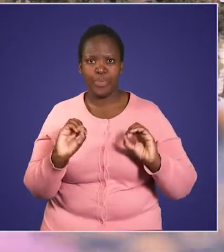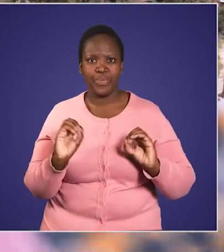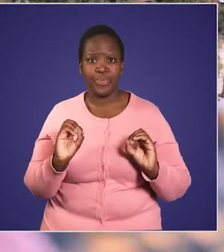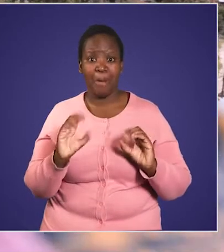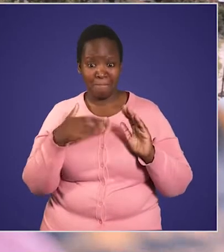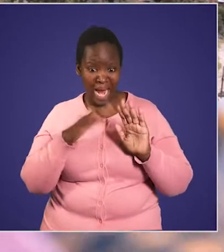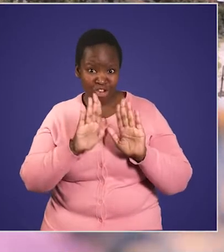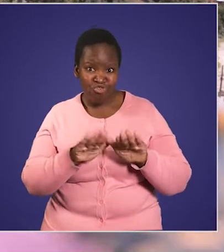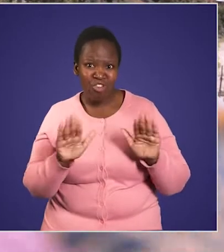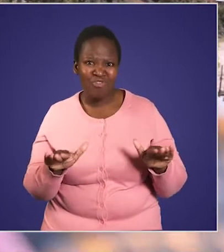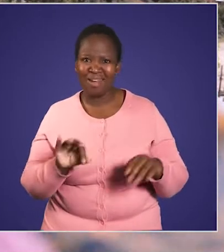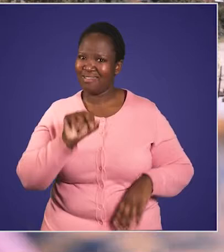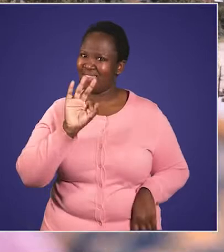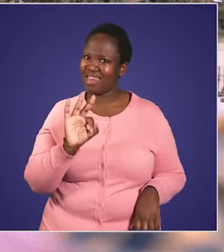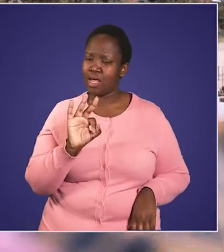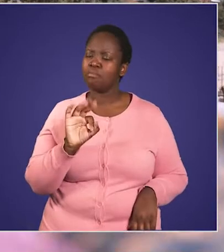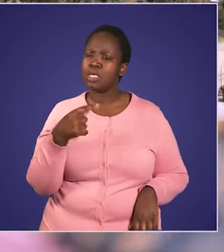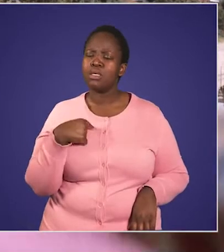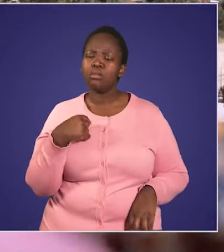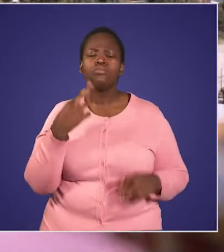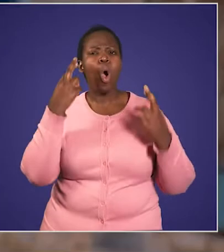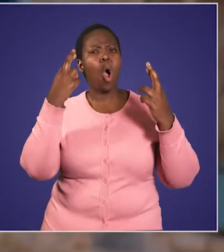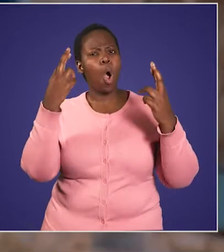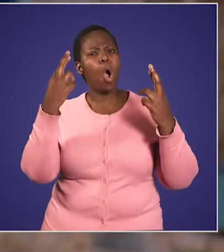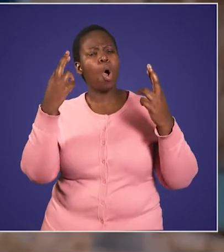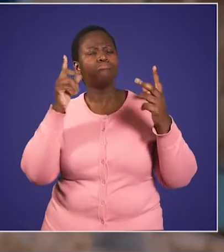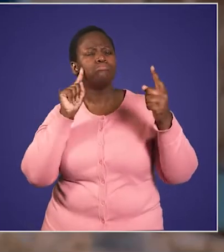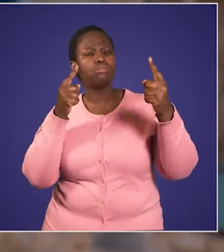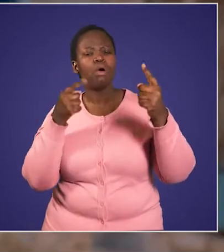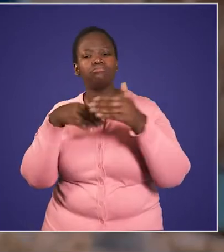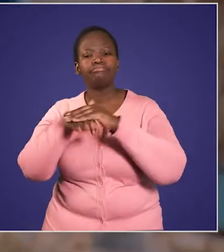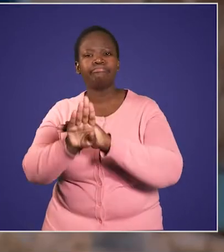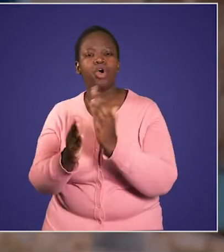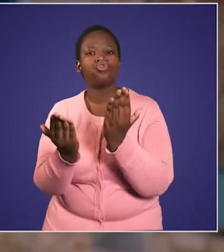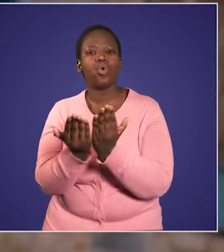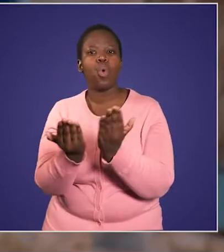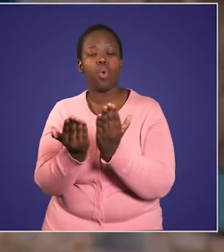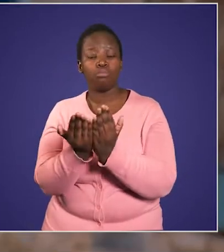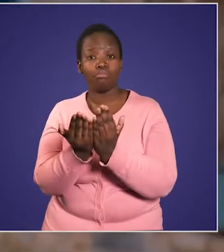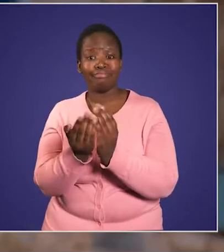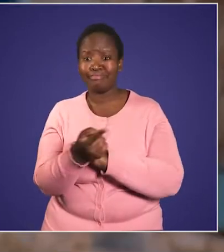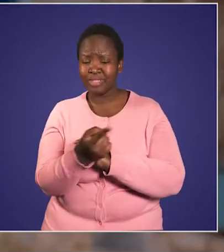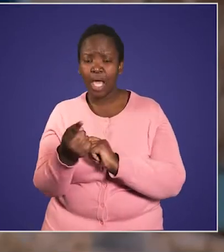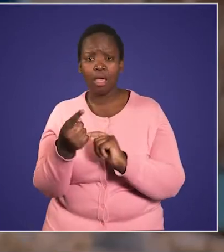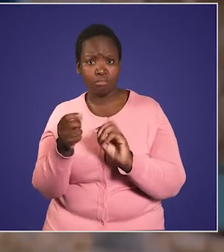I have 3 children whom I hope will go to school. I want to be able to meet their educational needs.